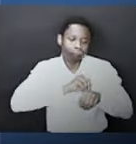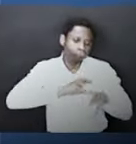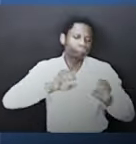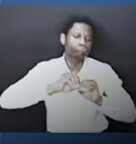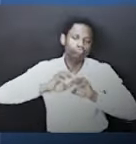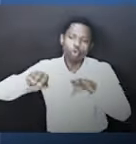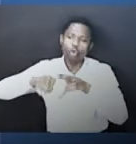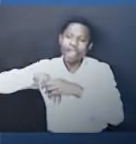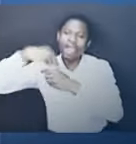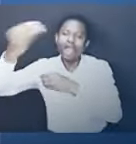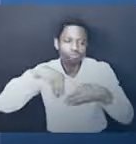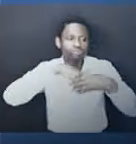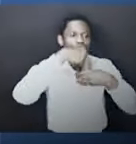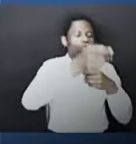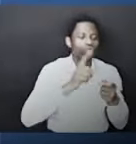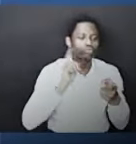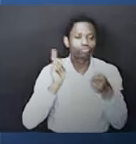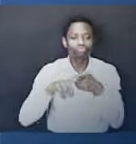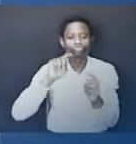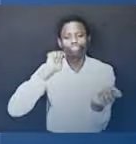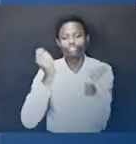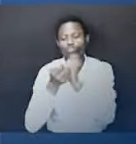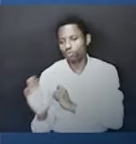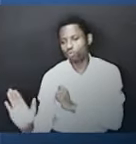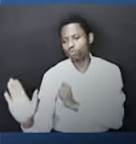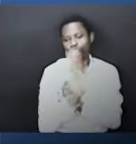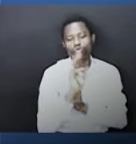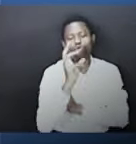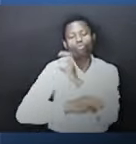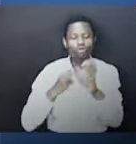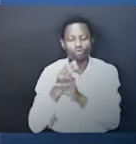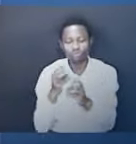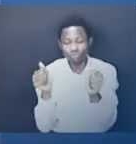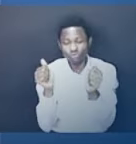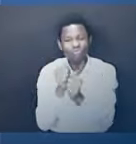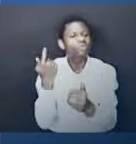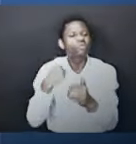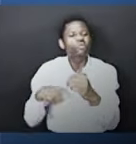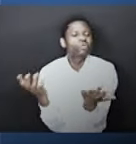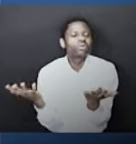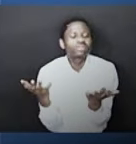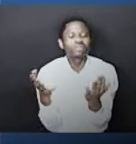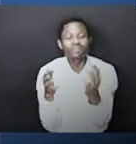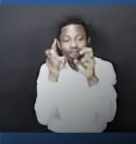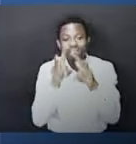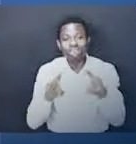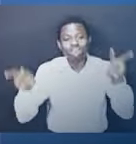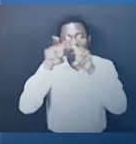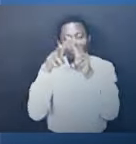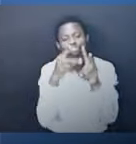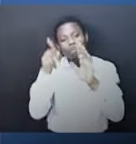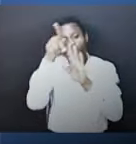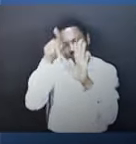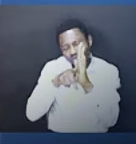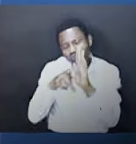Now, to transform their world with values and principles of the kingdom of God.